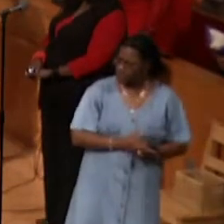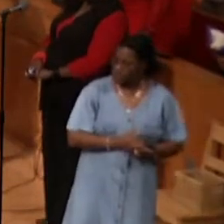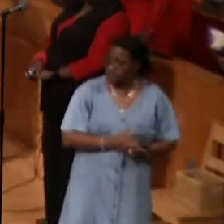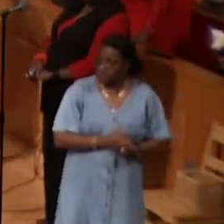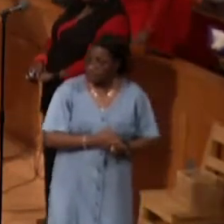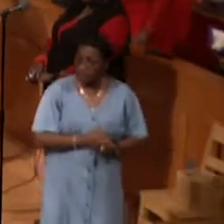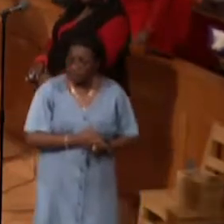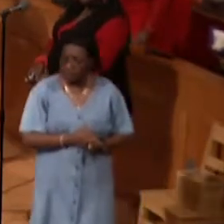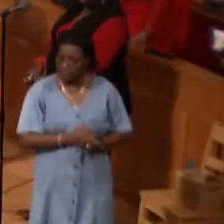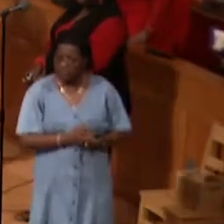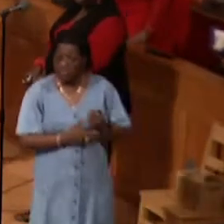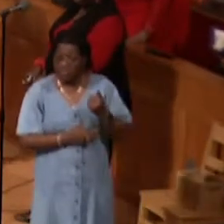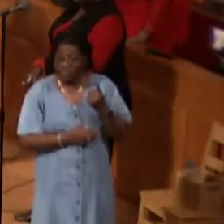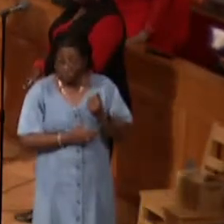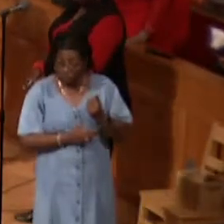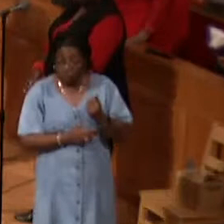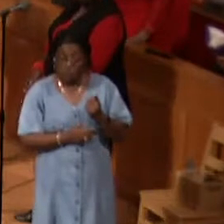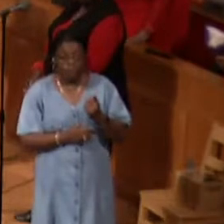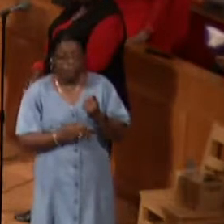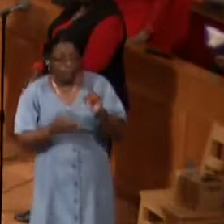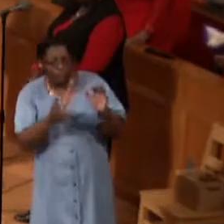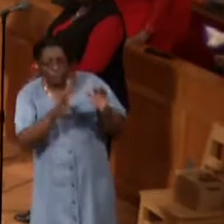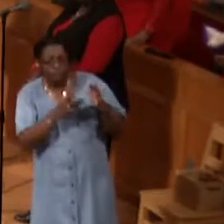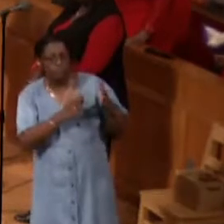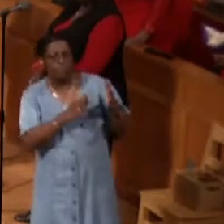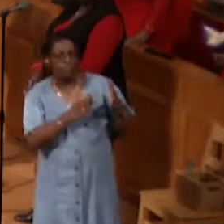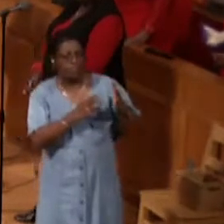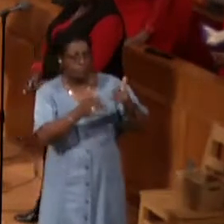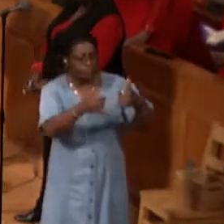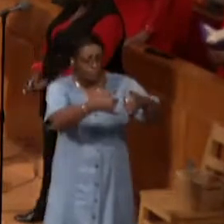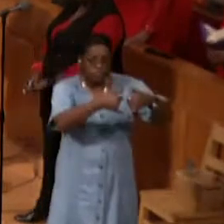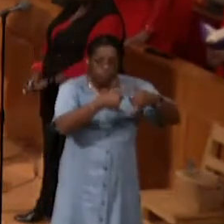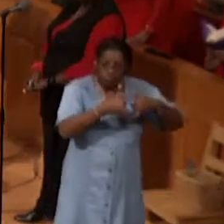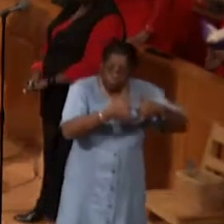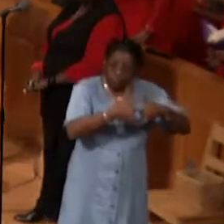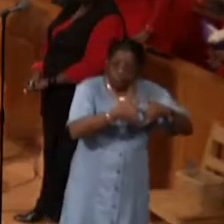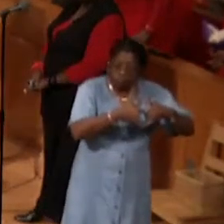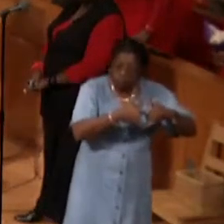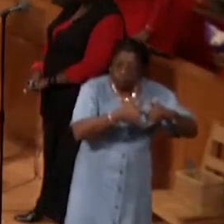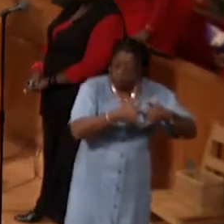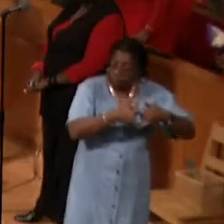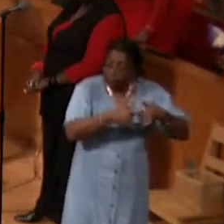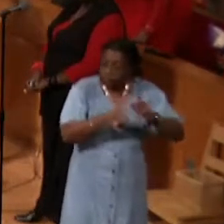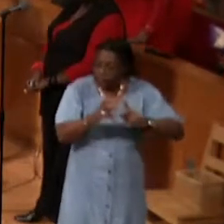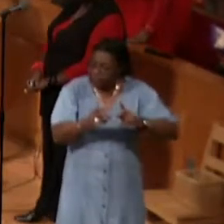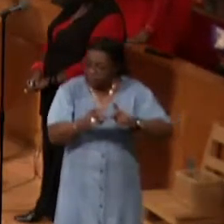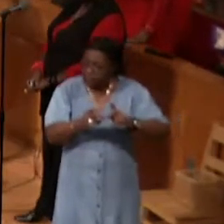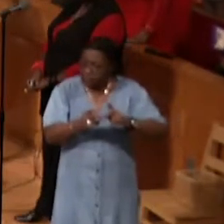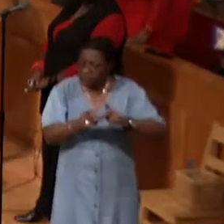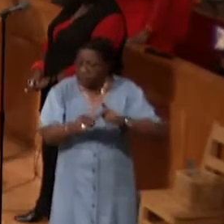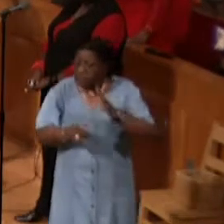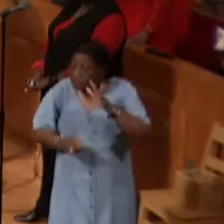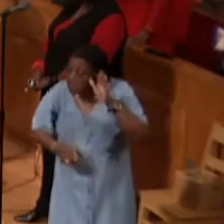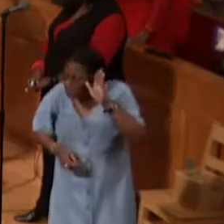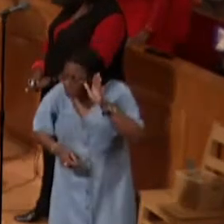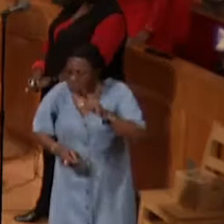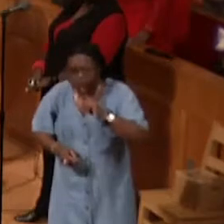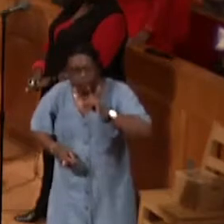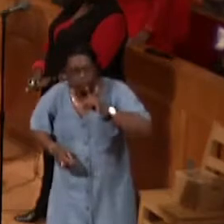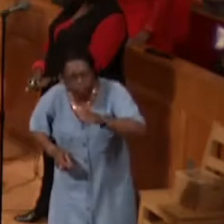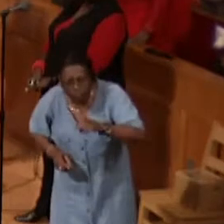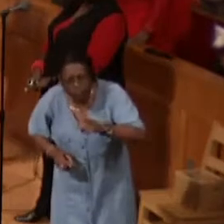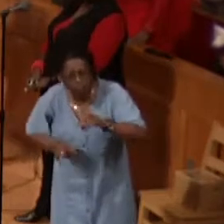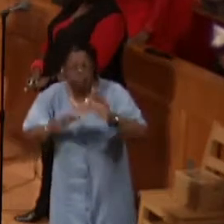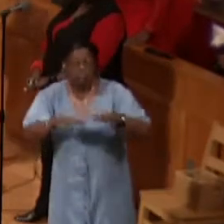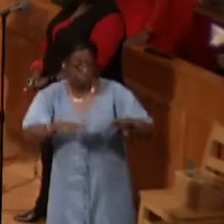A Award recipients. I want to meet with some parents. I need you to make sure they are here and they're here